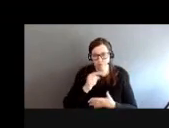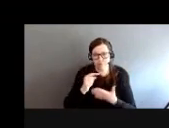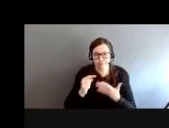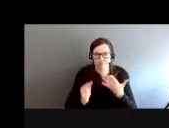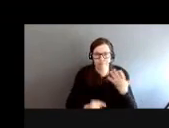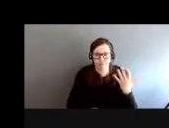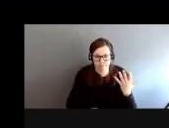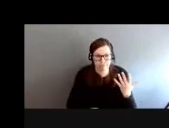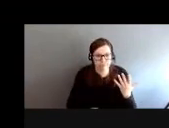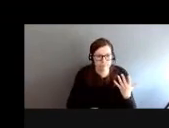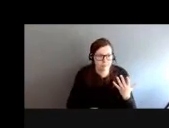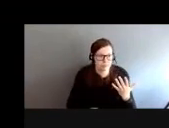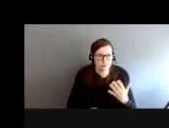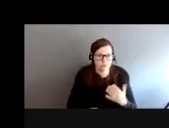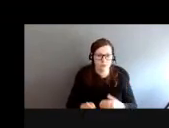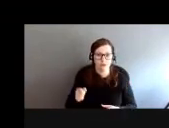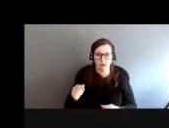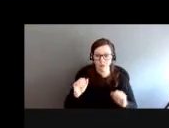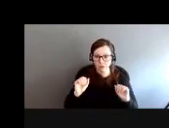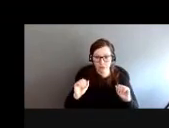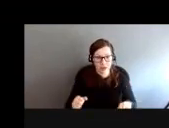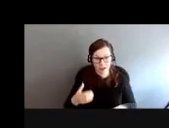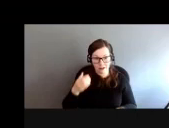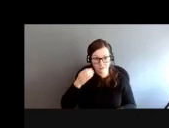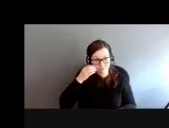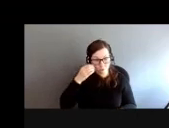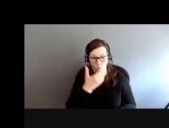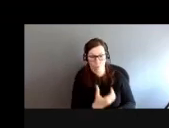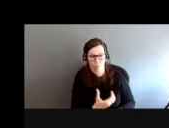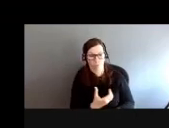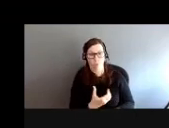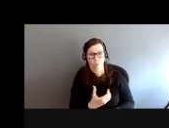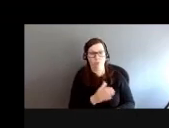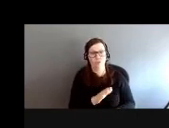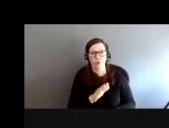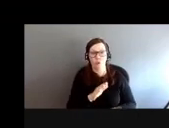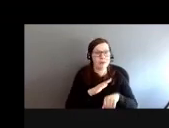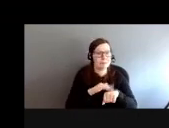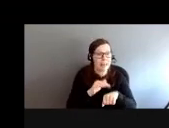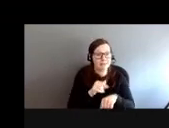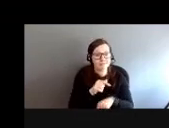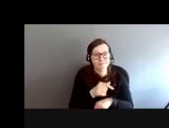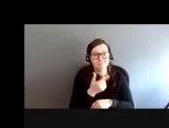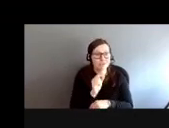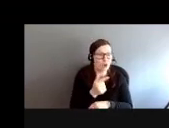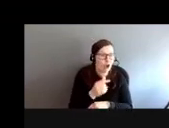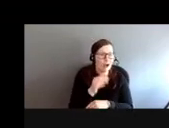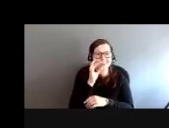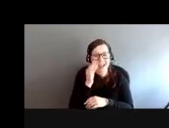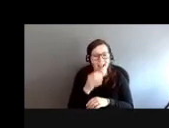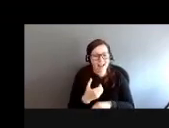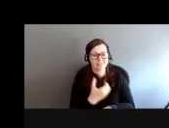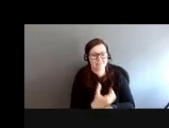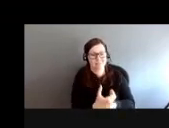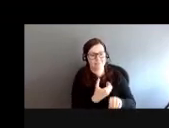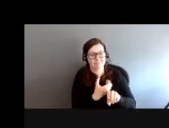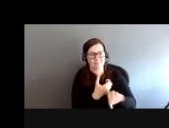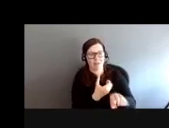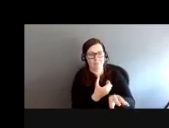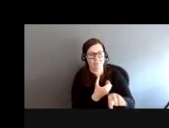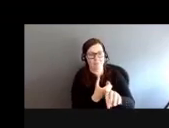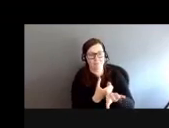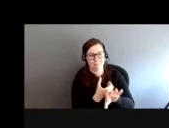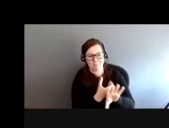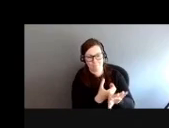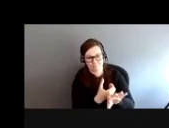point at your pet, if you have a pet, record it doing something funny, and then immediately add sound,